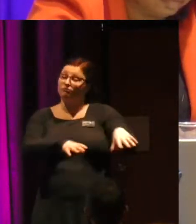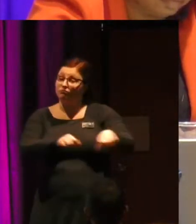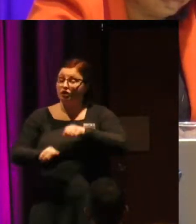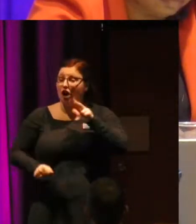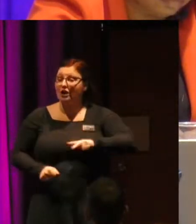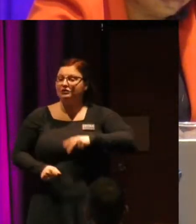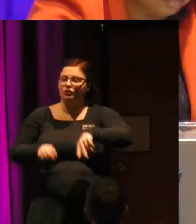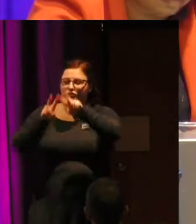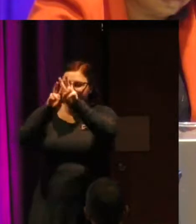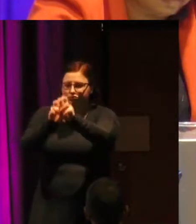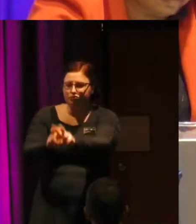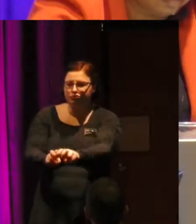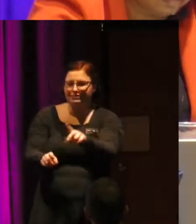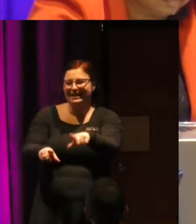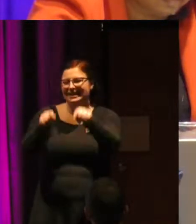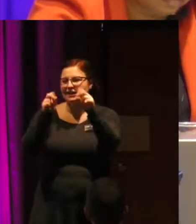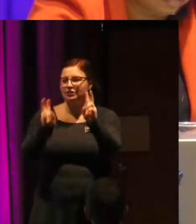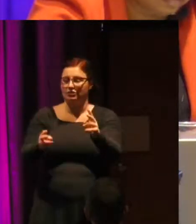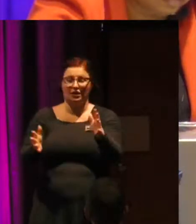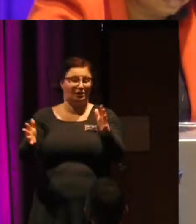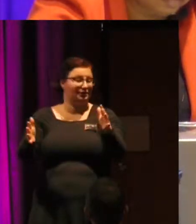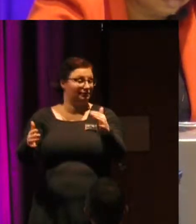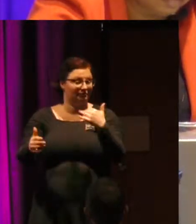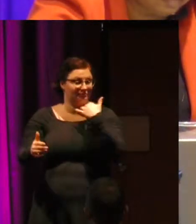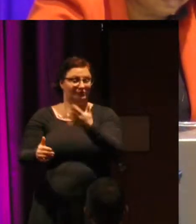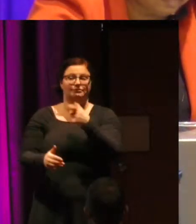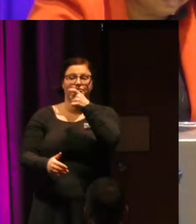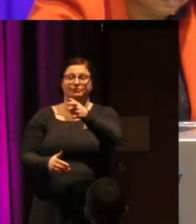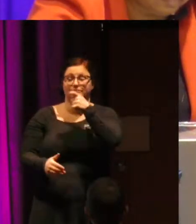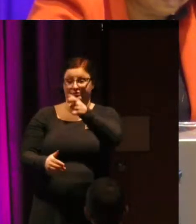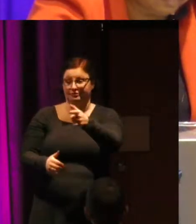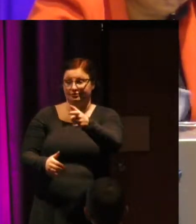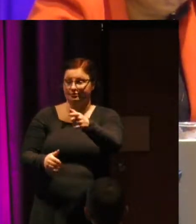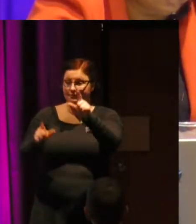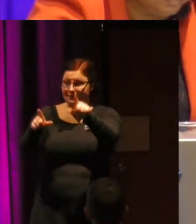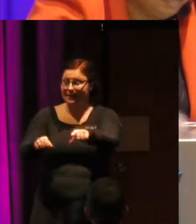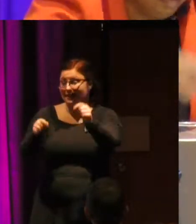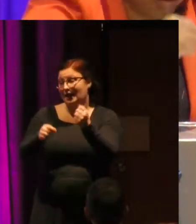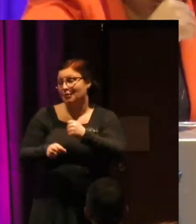these over-the-top crimes. But it's also,